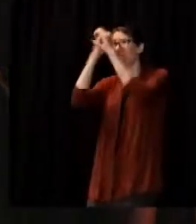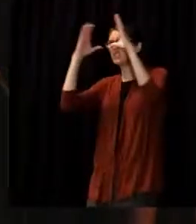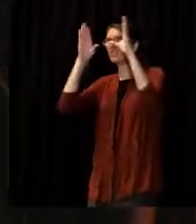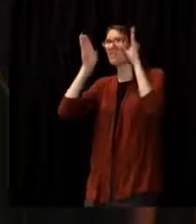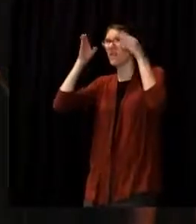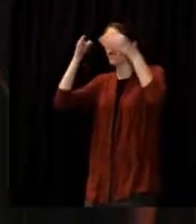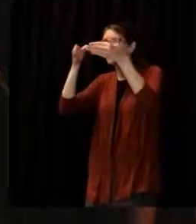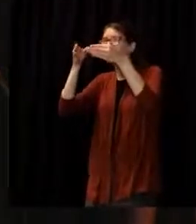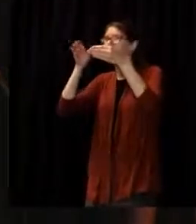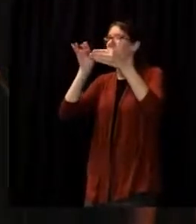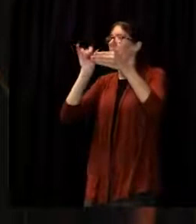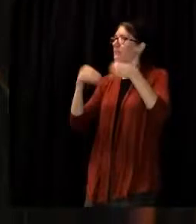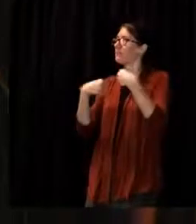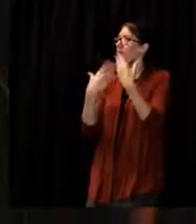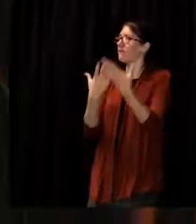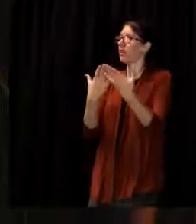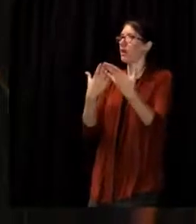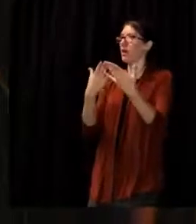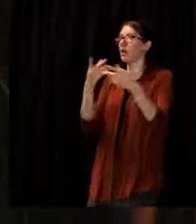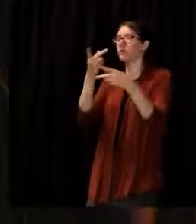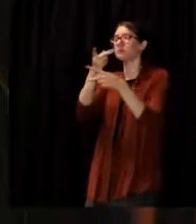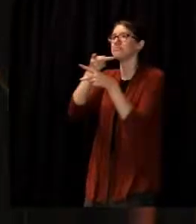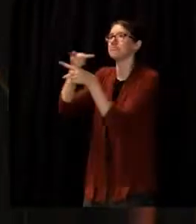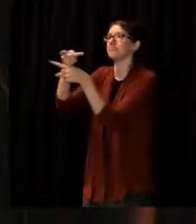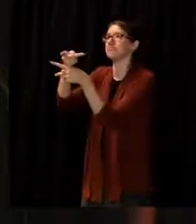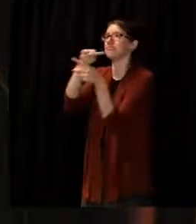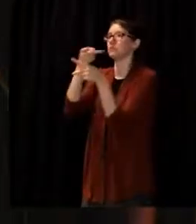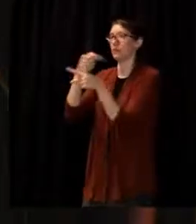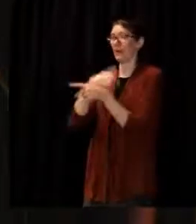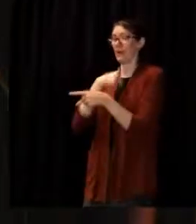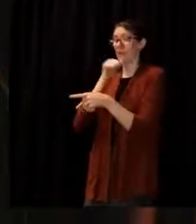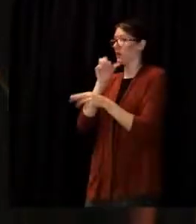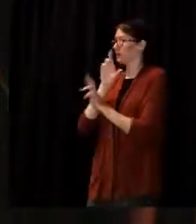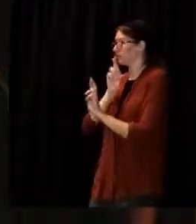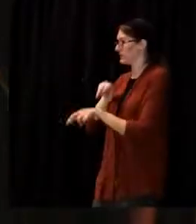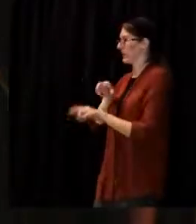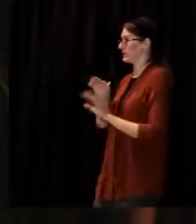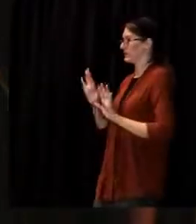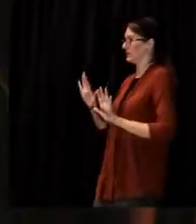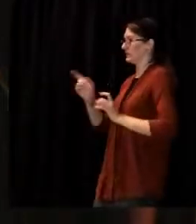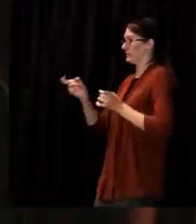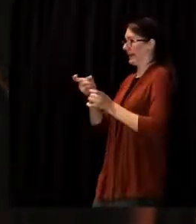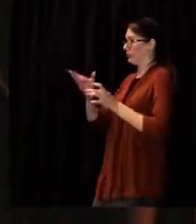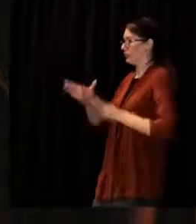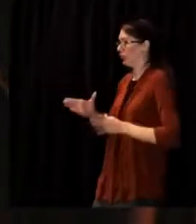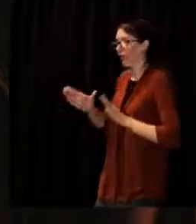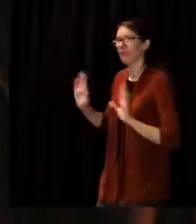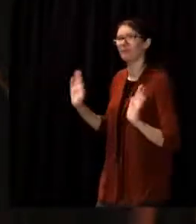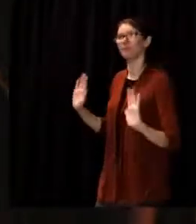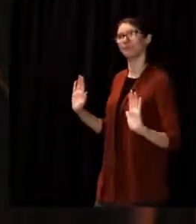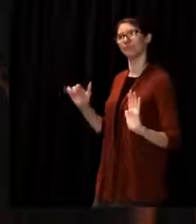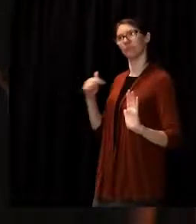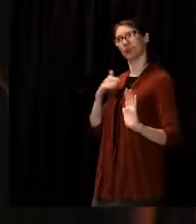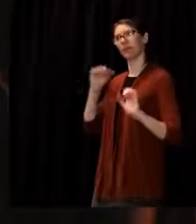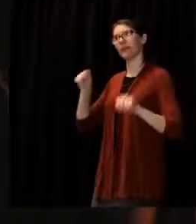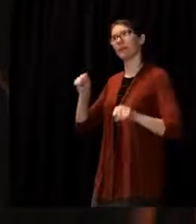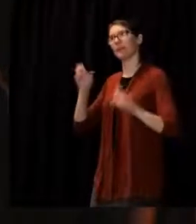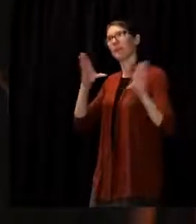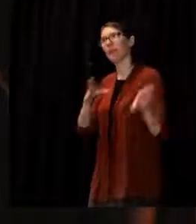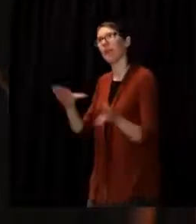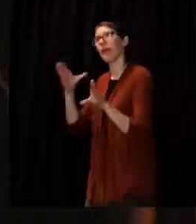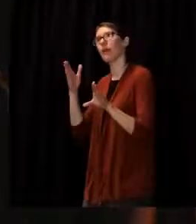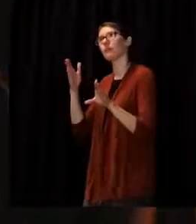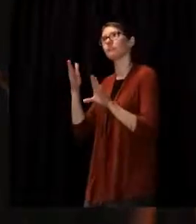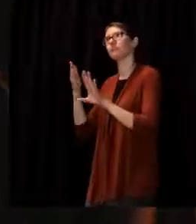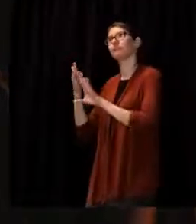have and provide better oversight, so that I am not a reactionary manager anymore, but can be a proactive leader.